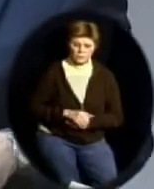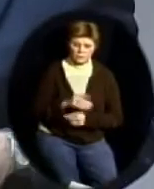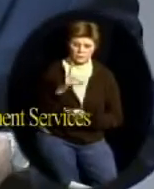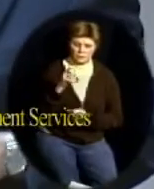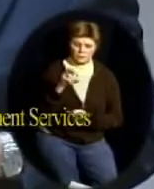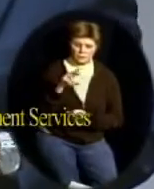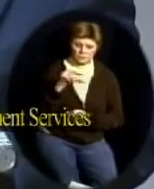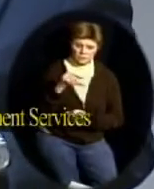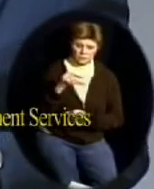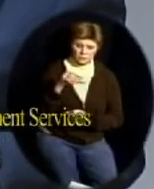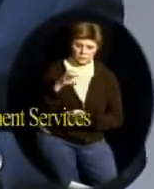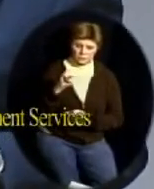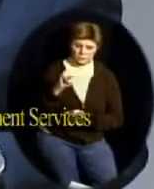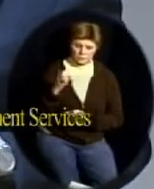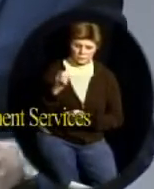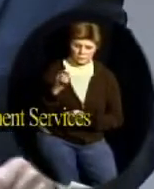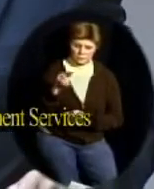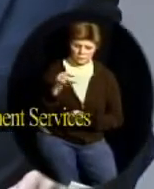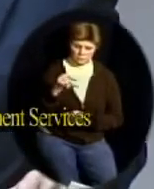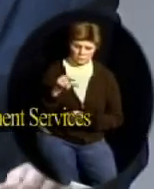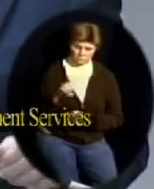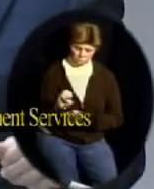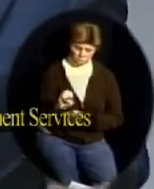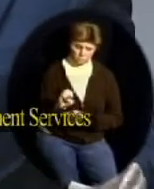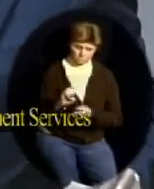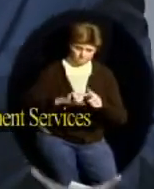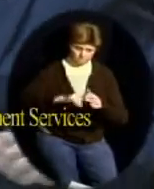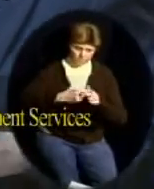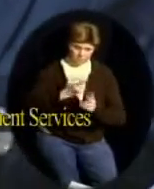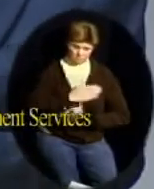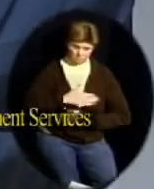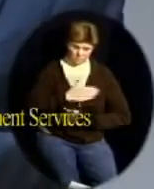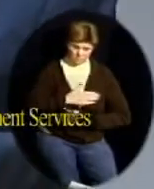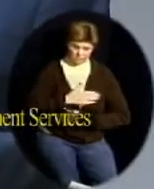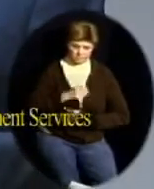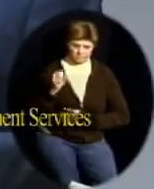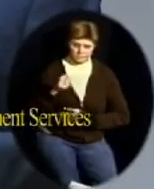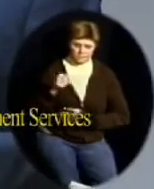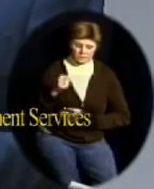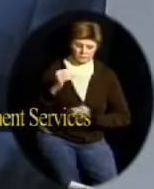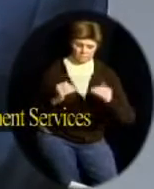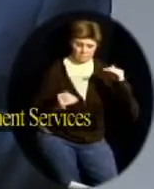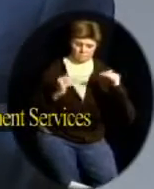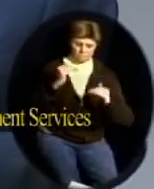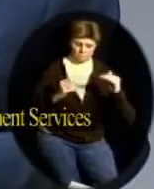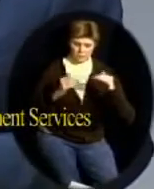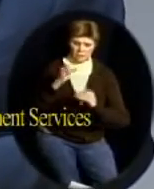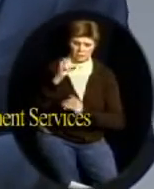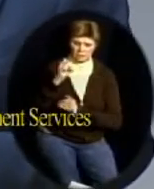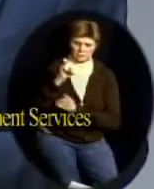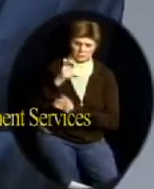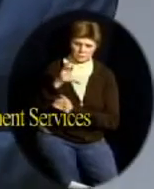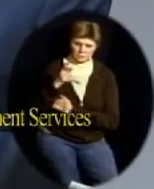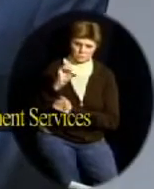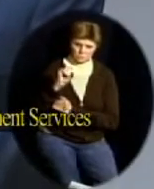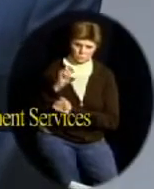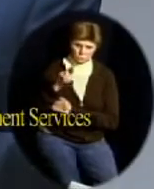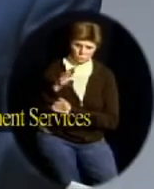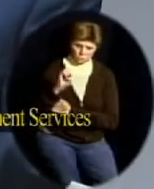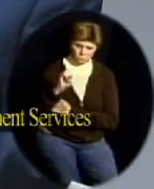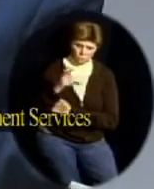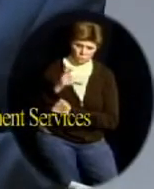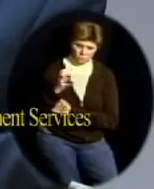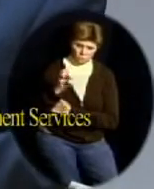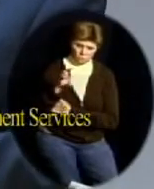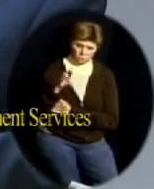The balanced scorecard is something that is new to many organizations and certainly new to many school districts.